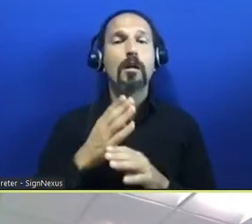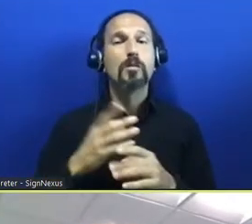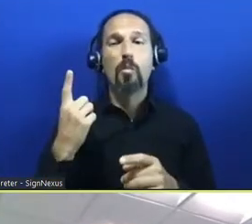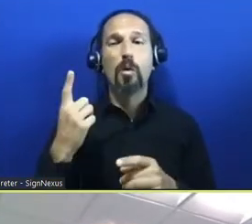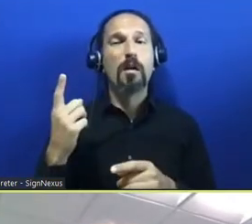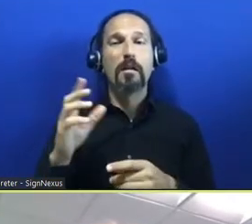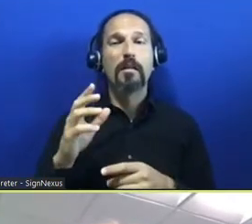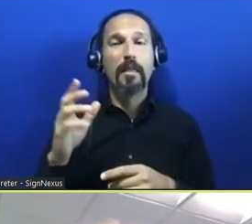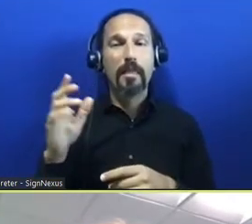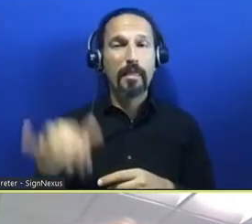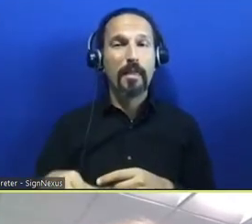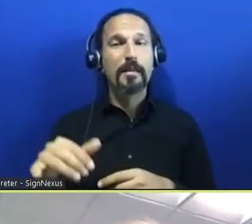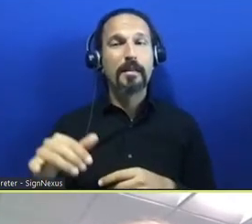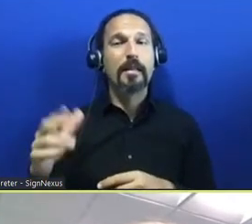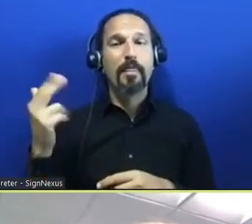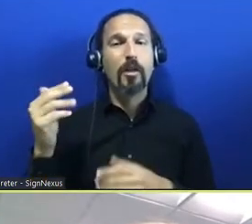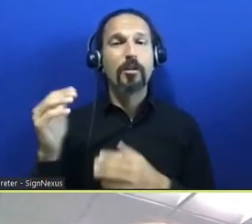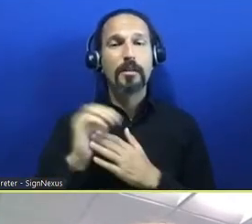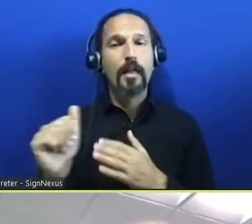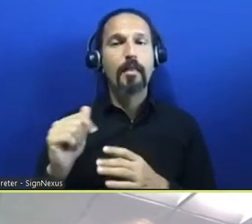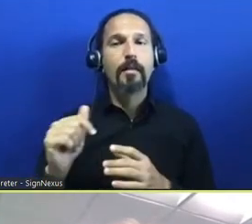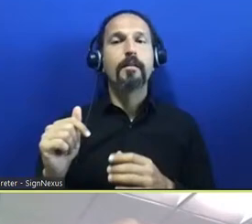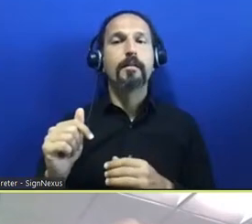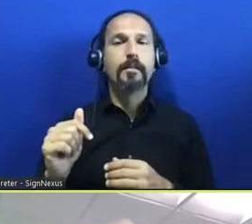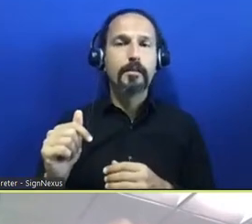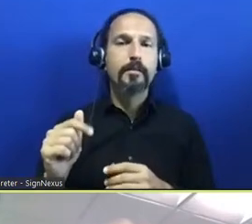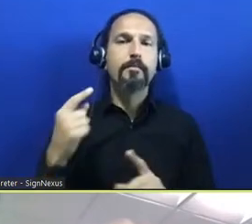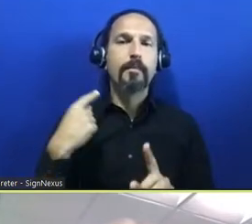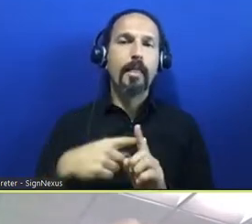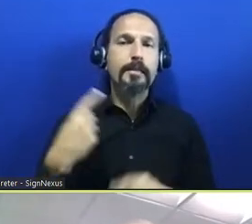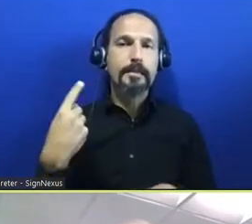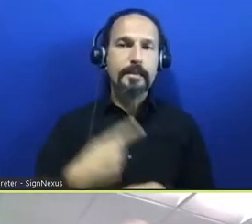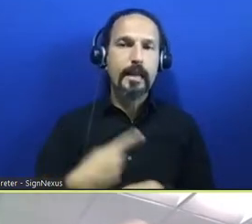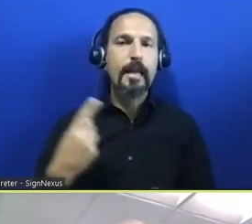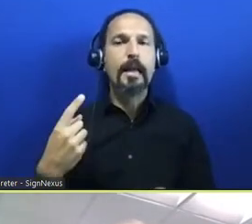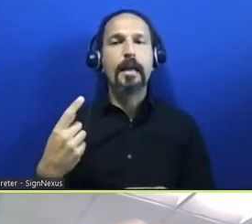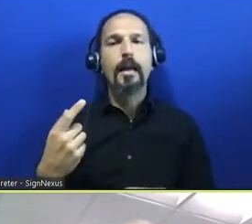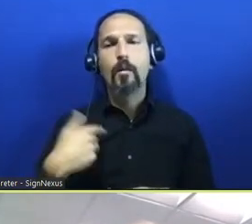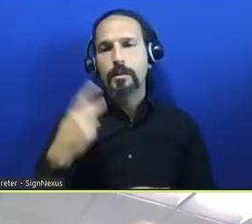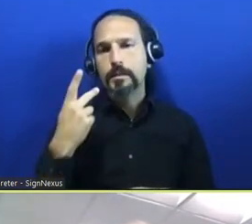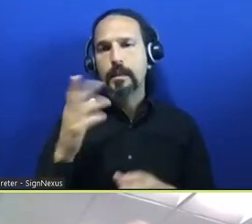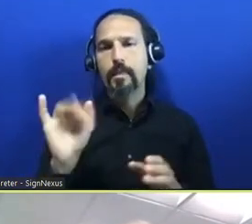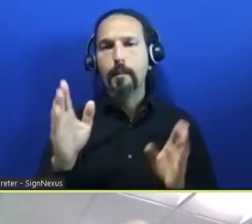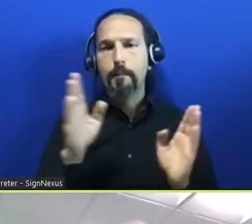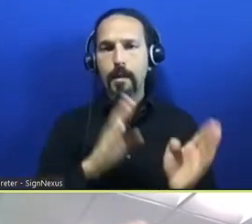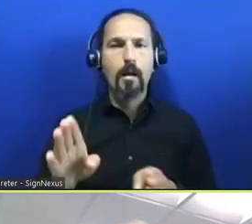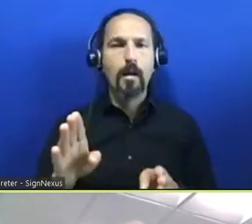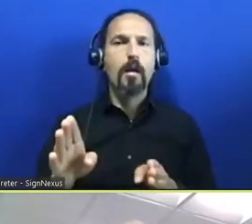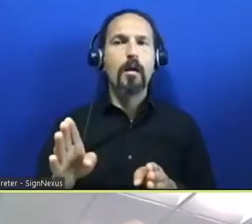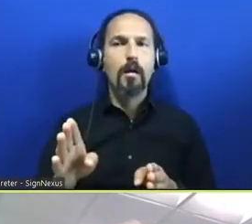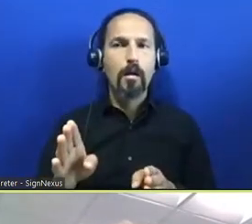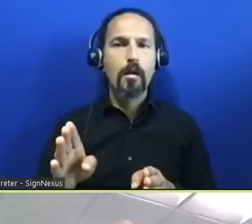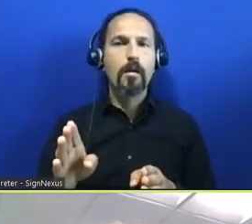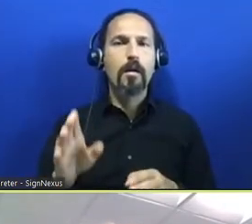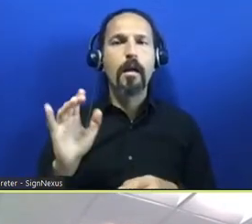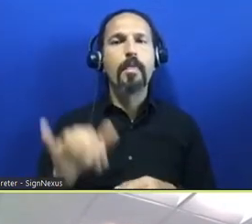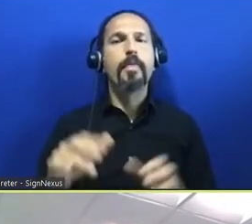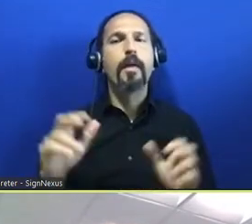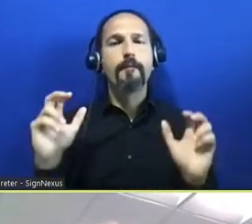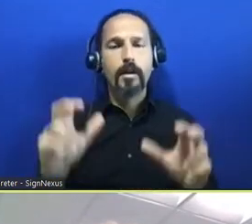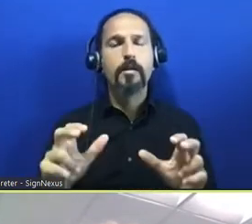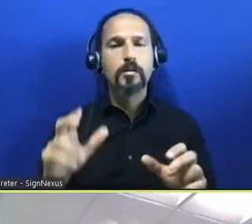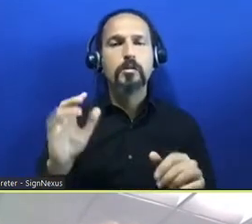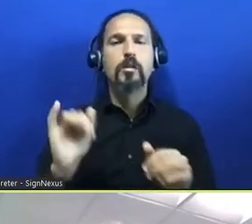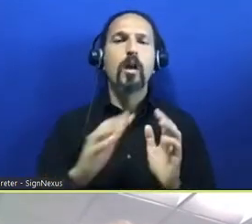people take and it's 13 13 plus a day so we'd like to see some plan for you know while loan investment while